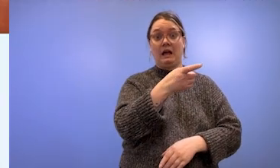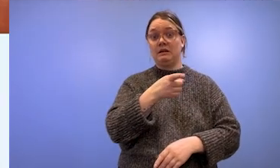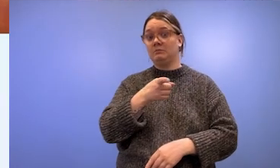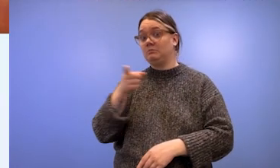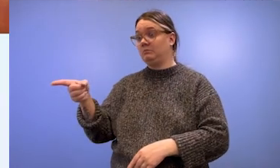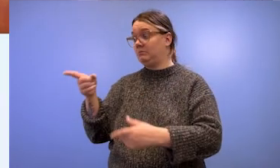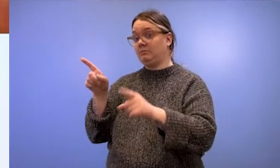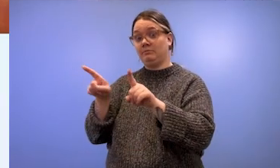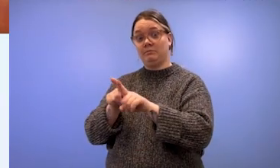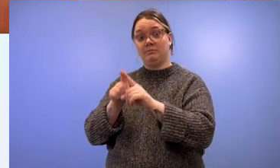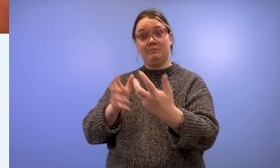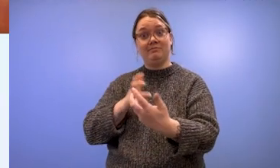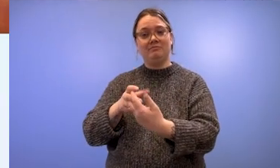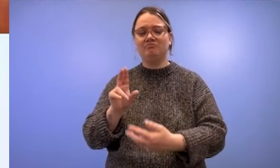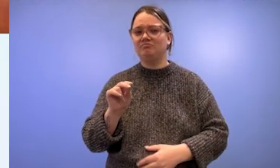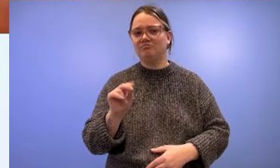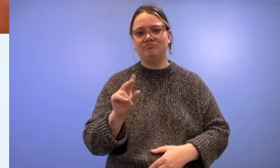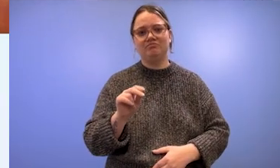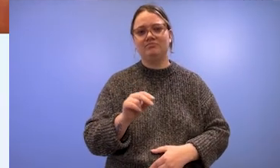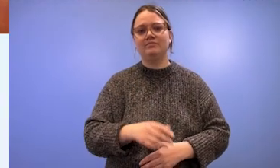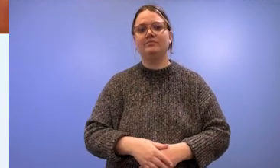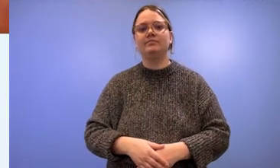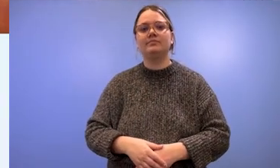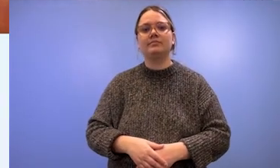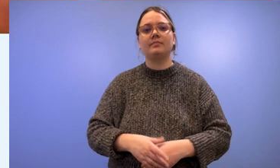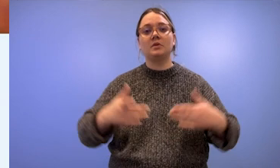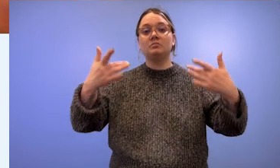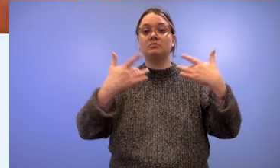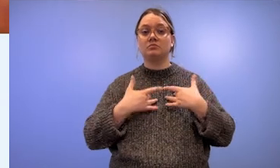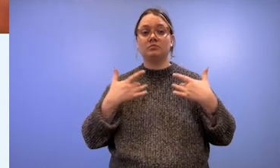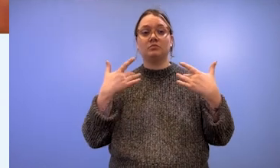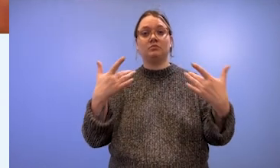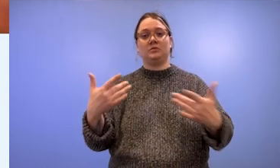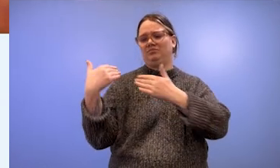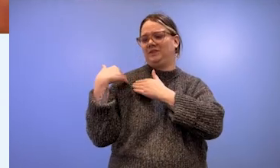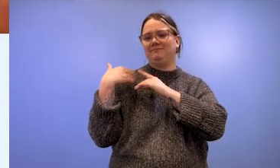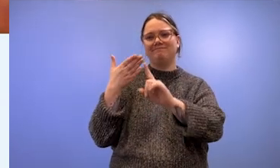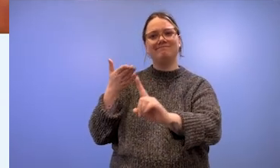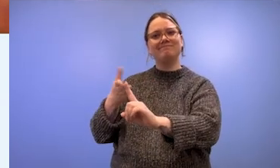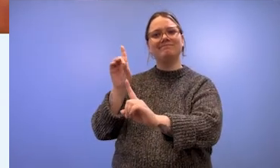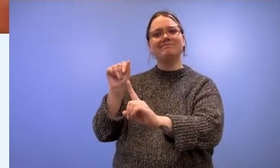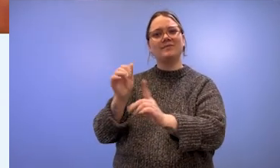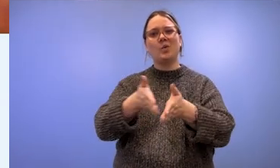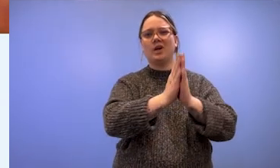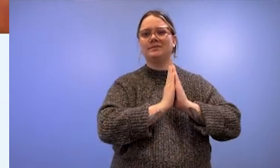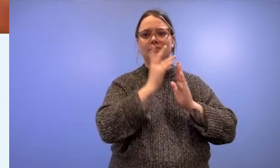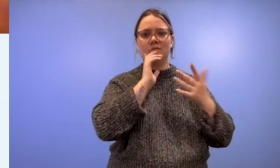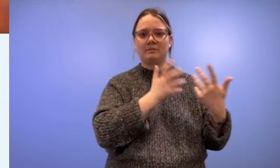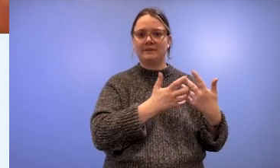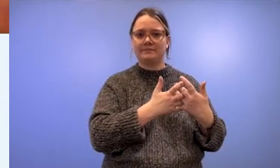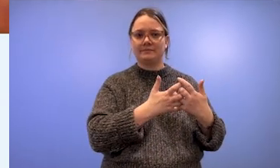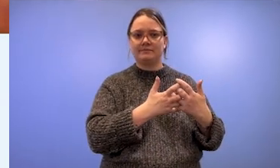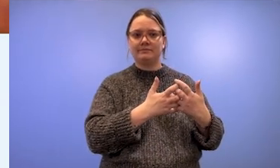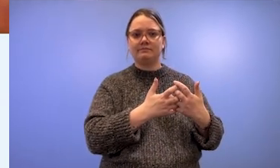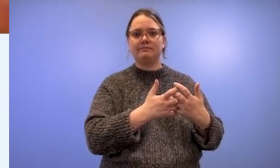same accommodation. So generally, the onus to request accommodations is on the person with a disability. Other